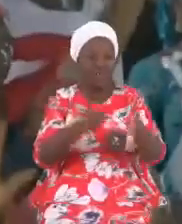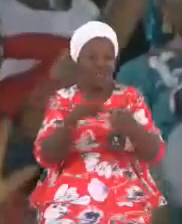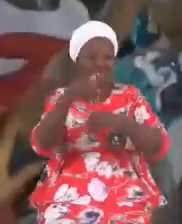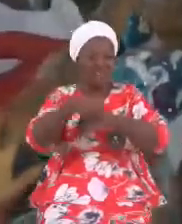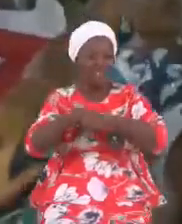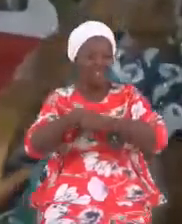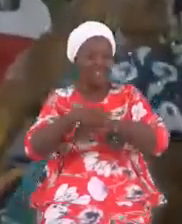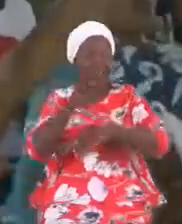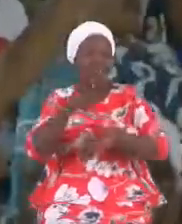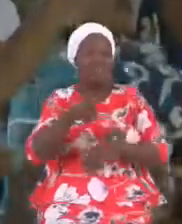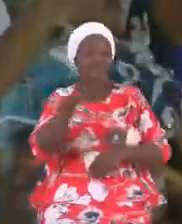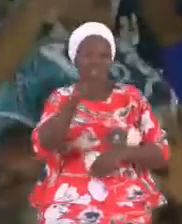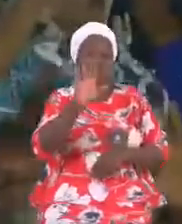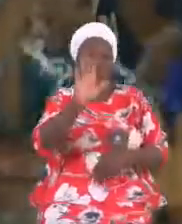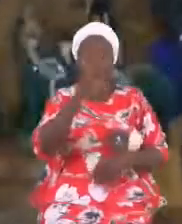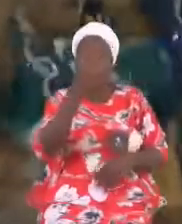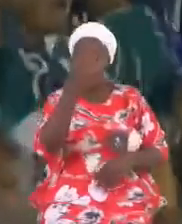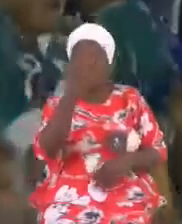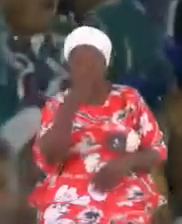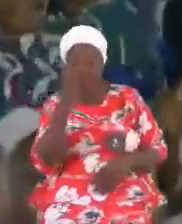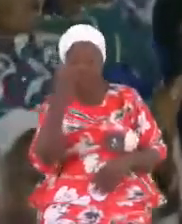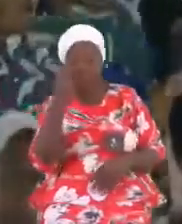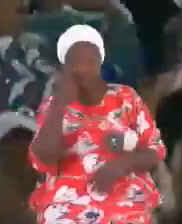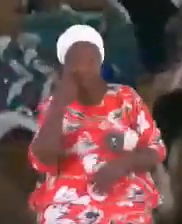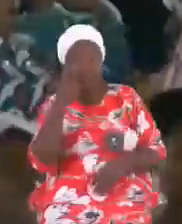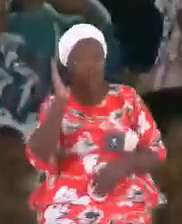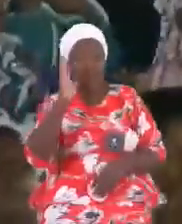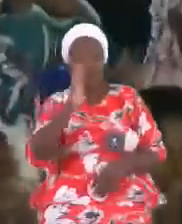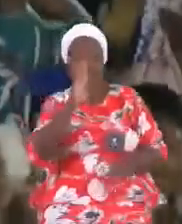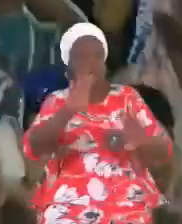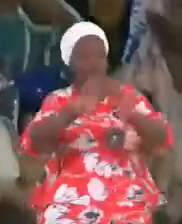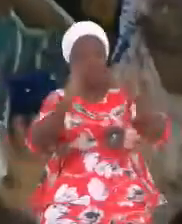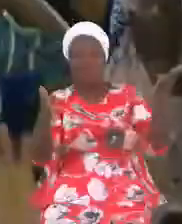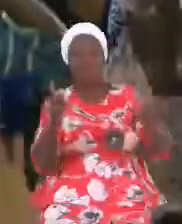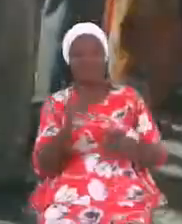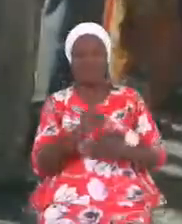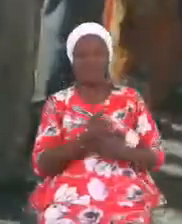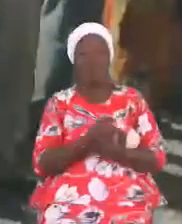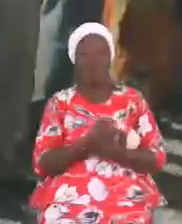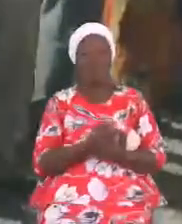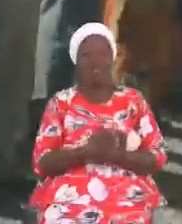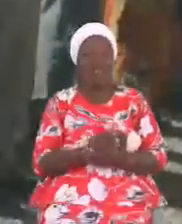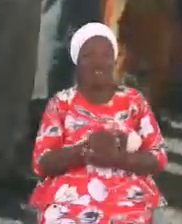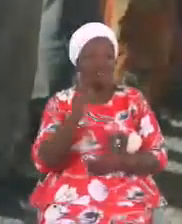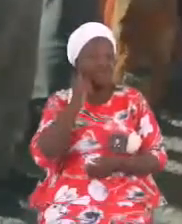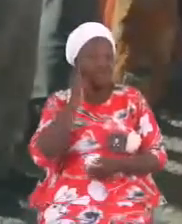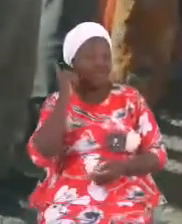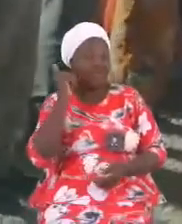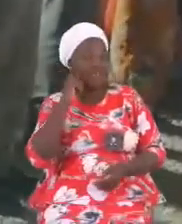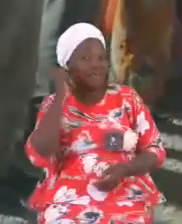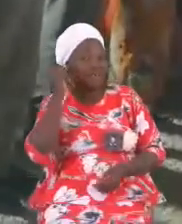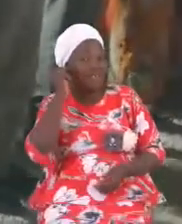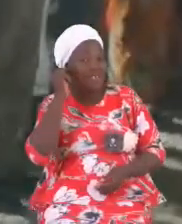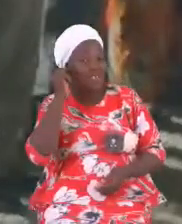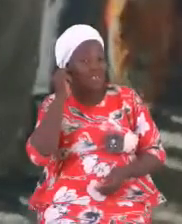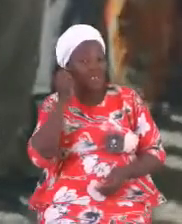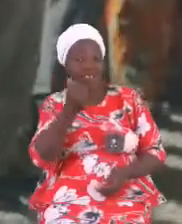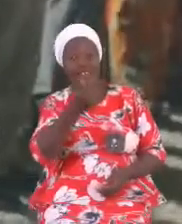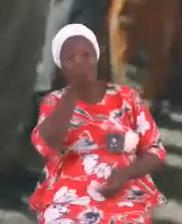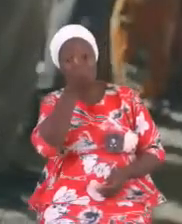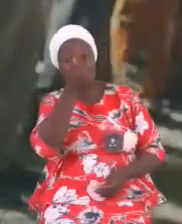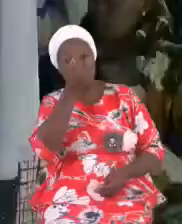Your blind eyes will open. Deaf ears, dumb tongues will be